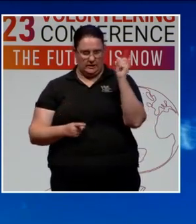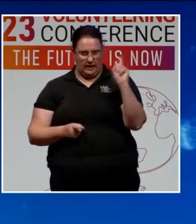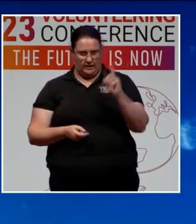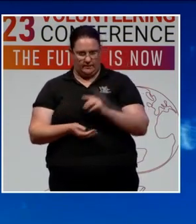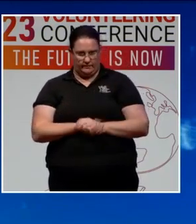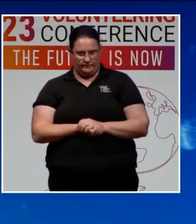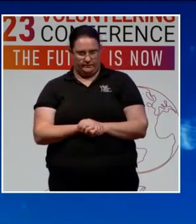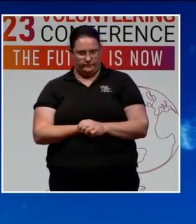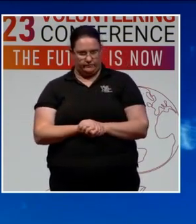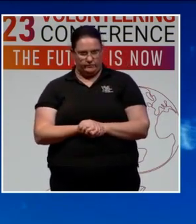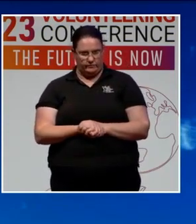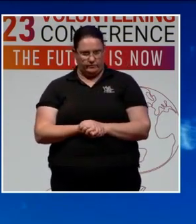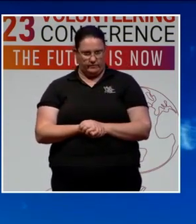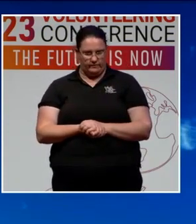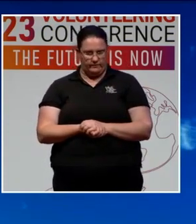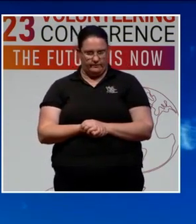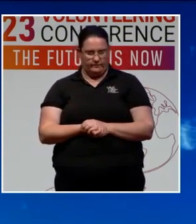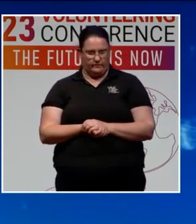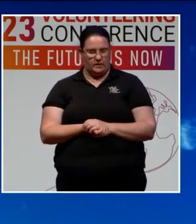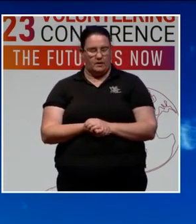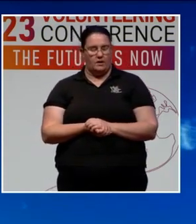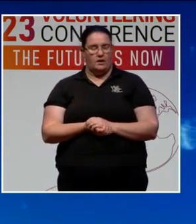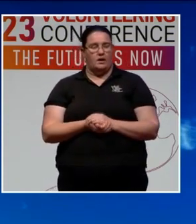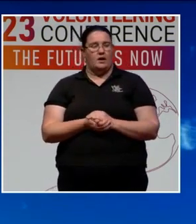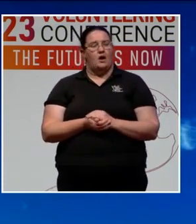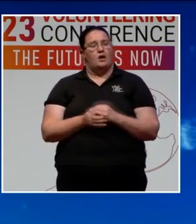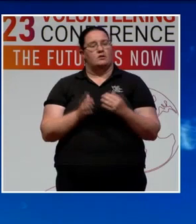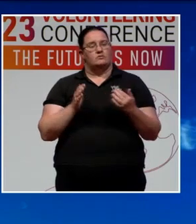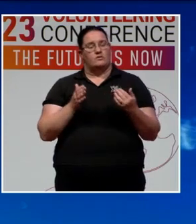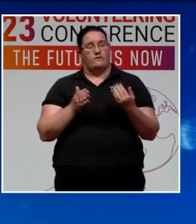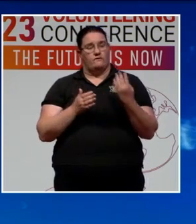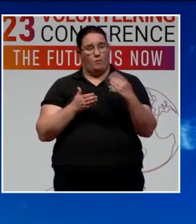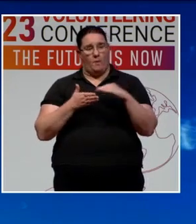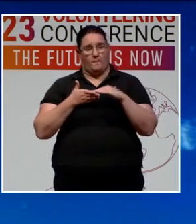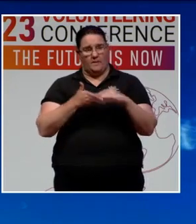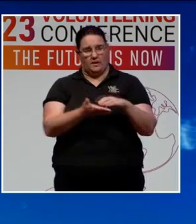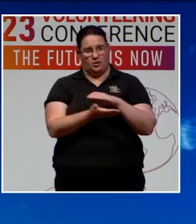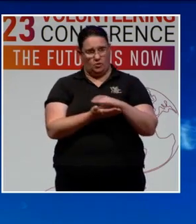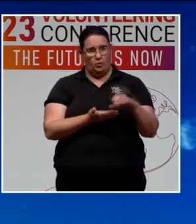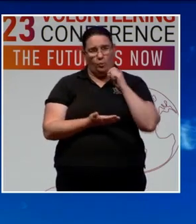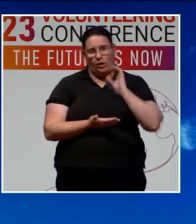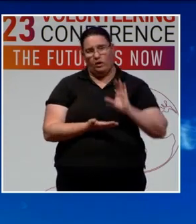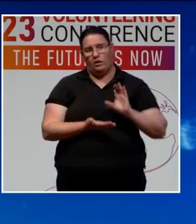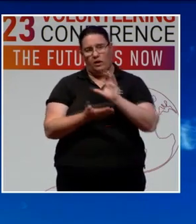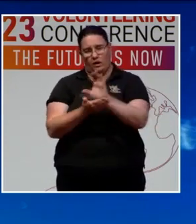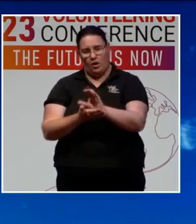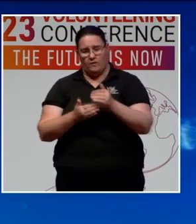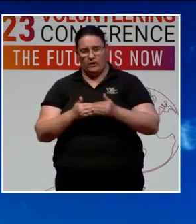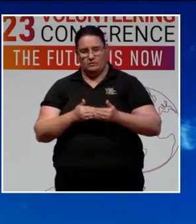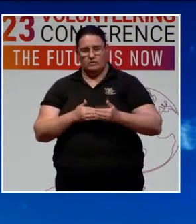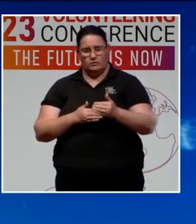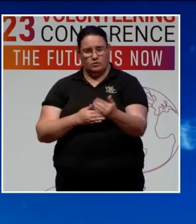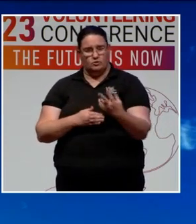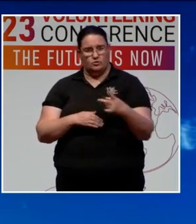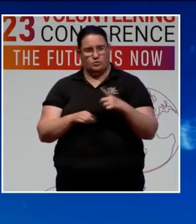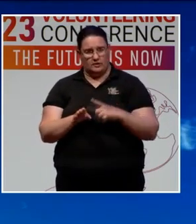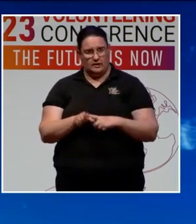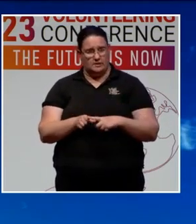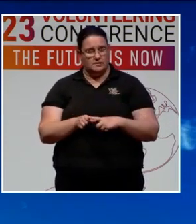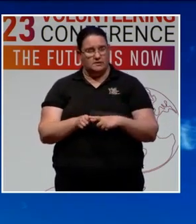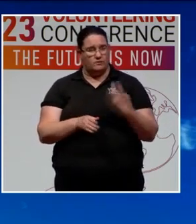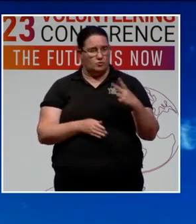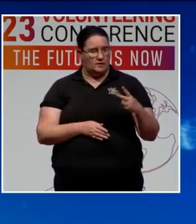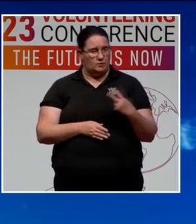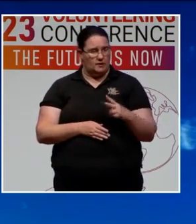allocated an additional $4 million over 2 years from 2022-23 to provide